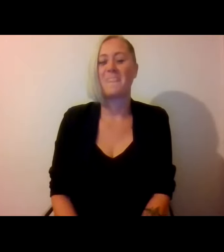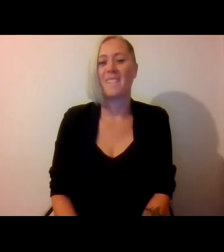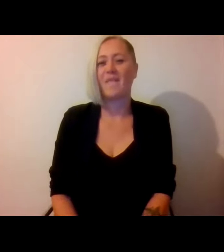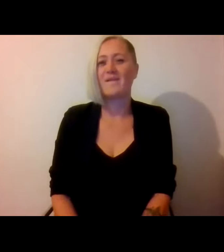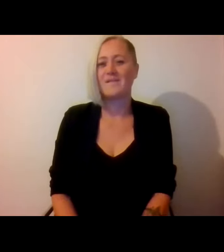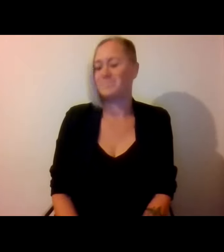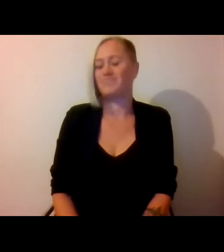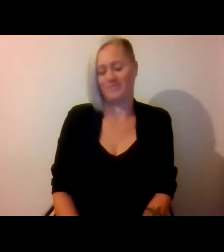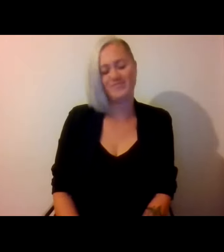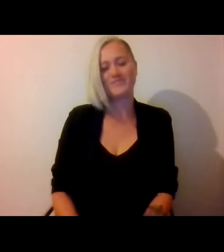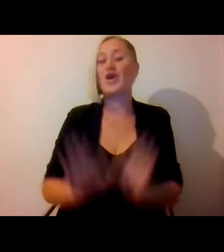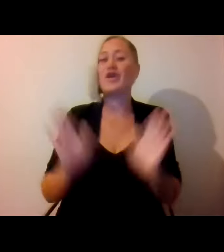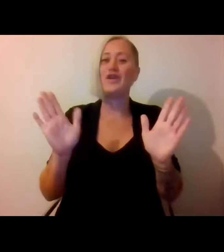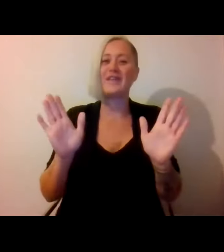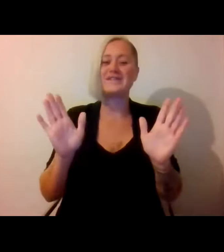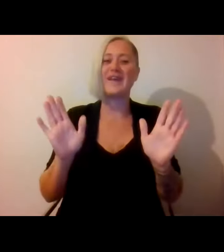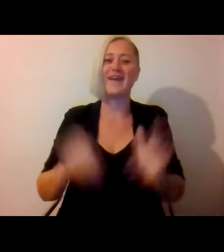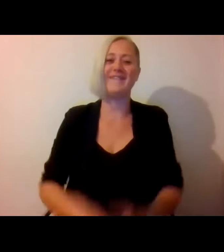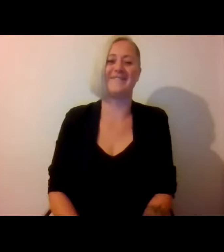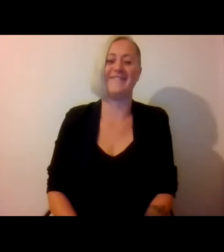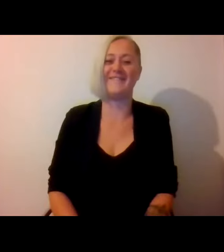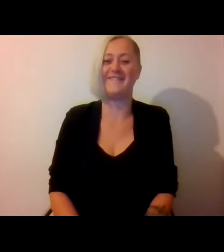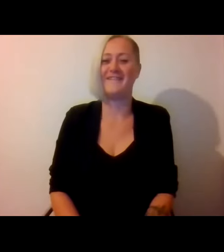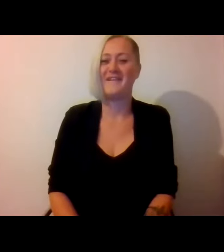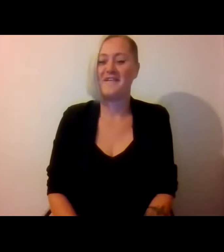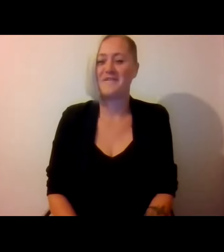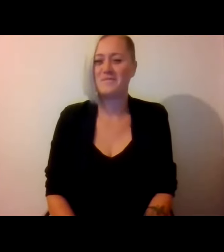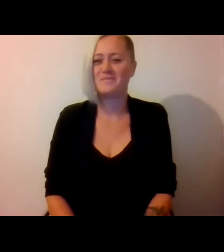totally understand that. I'm so sorry. No, that's okay.